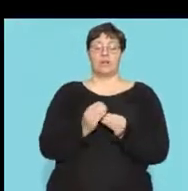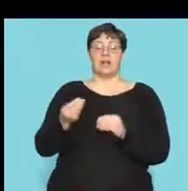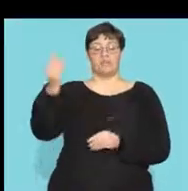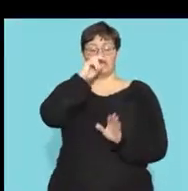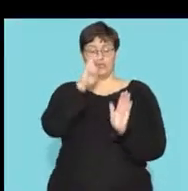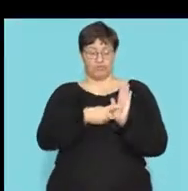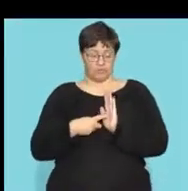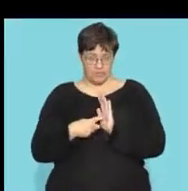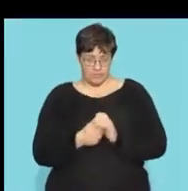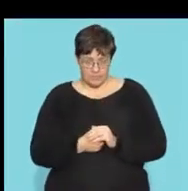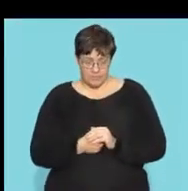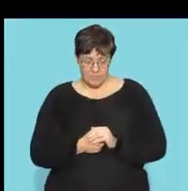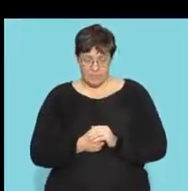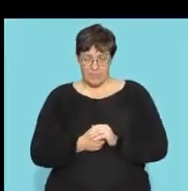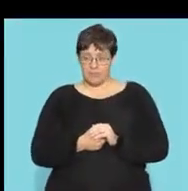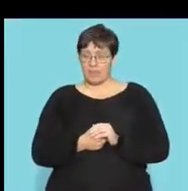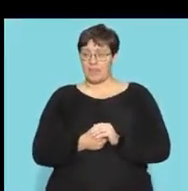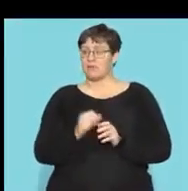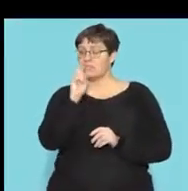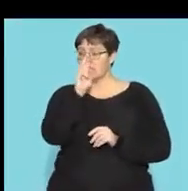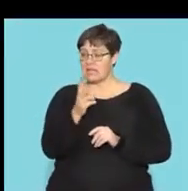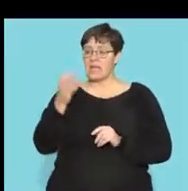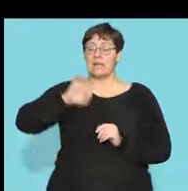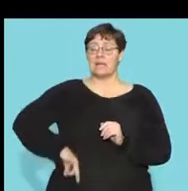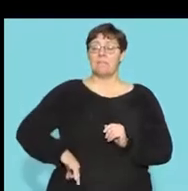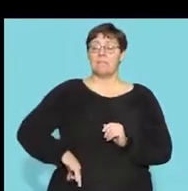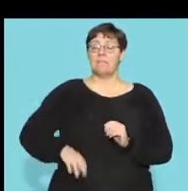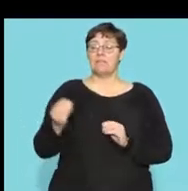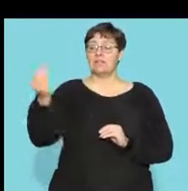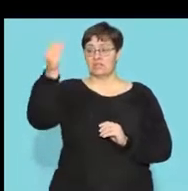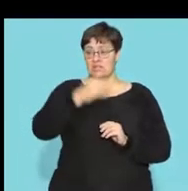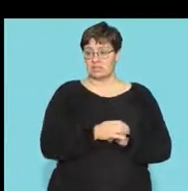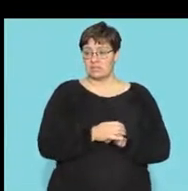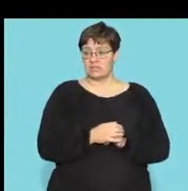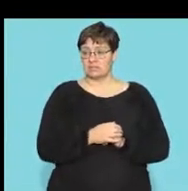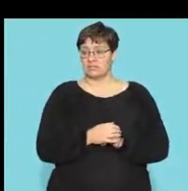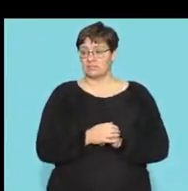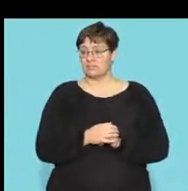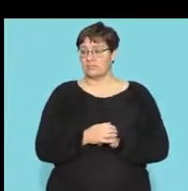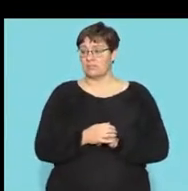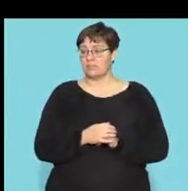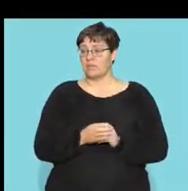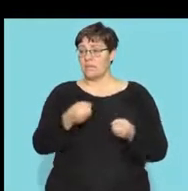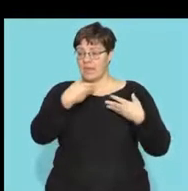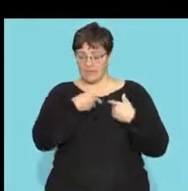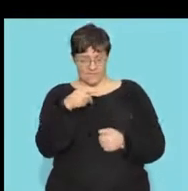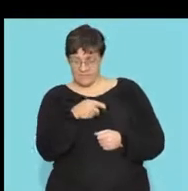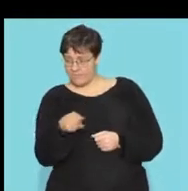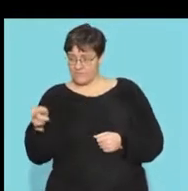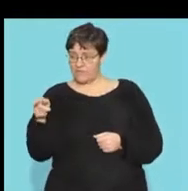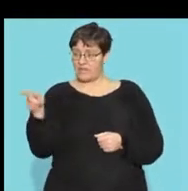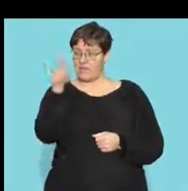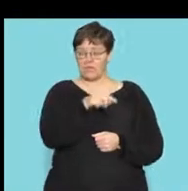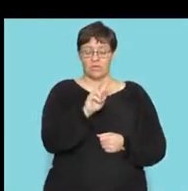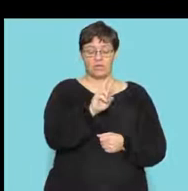Therefore, look at my interest income. If I look at the figure that I'm given here, interest on fixed deposit